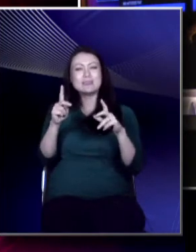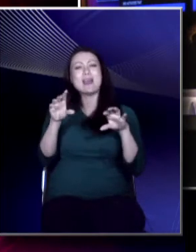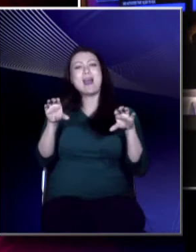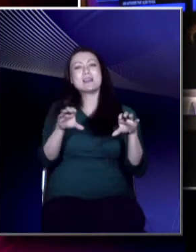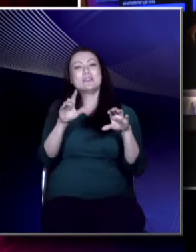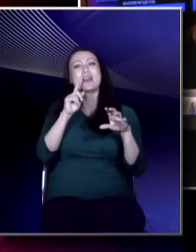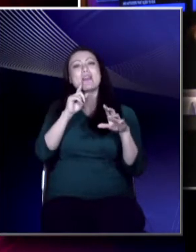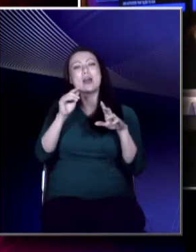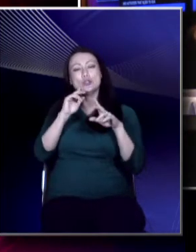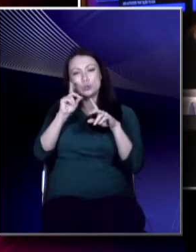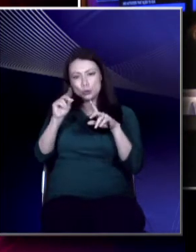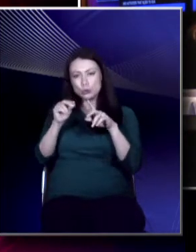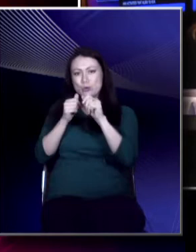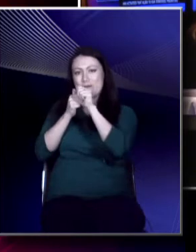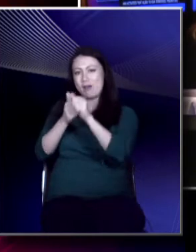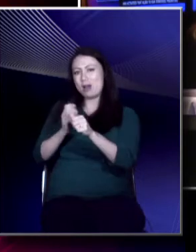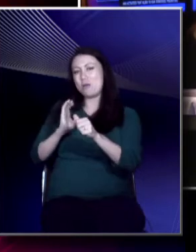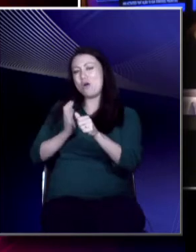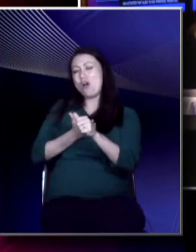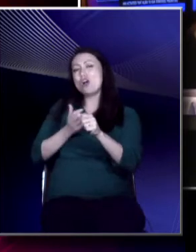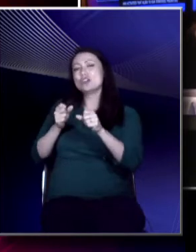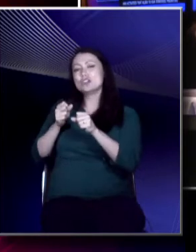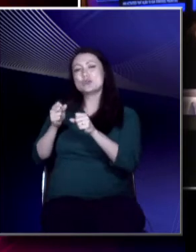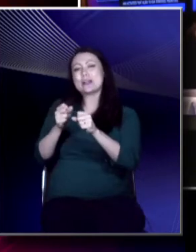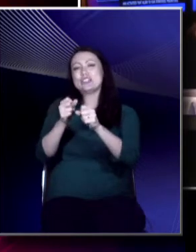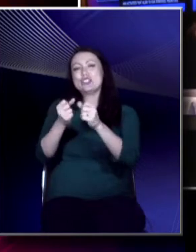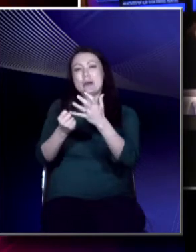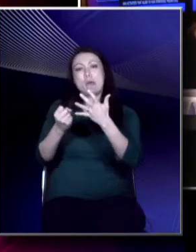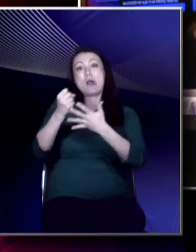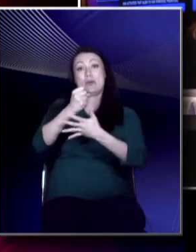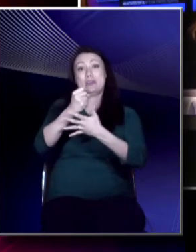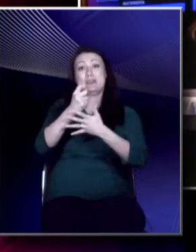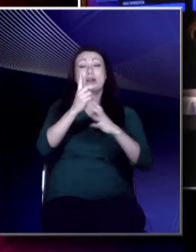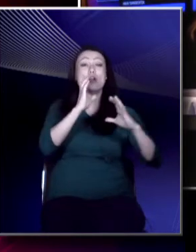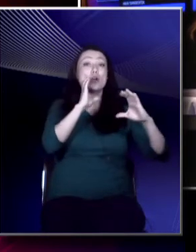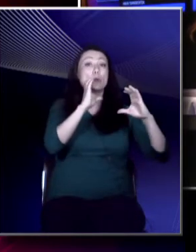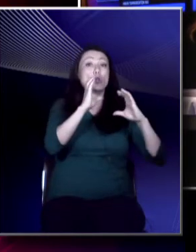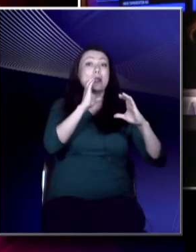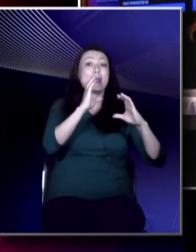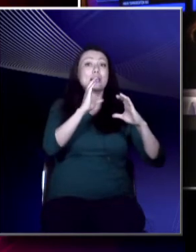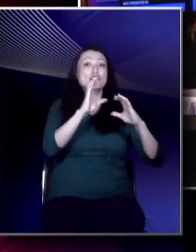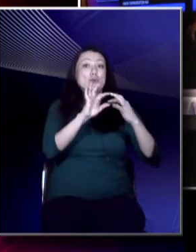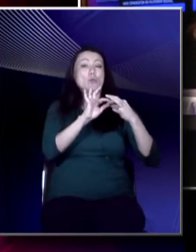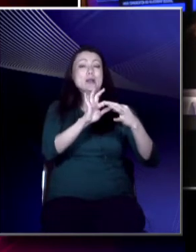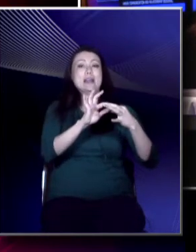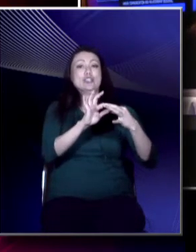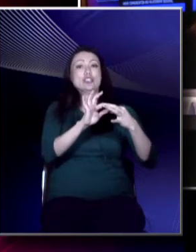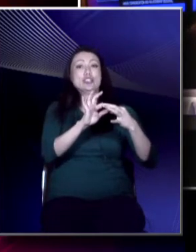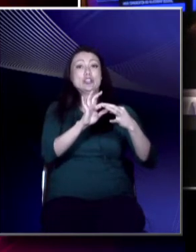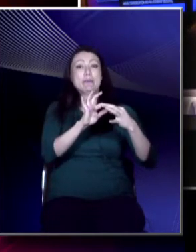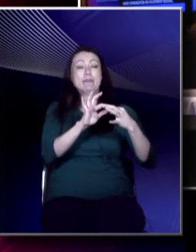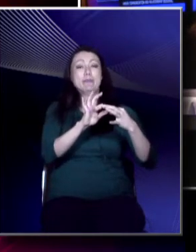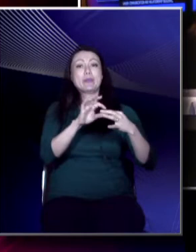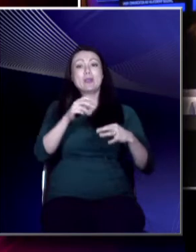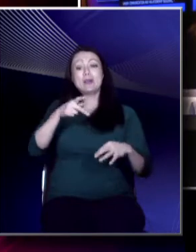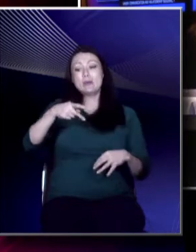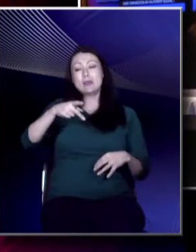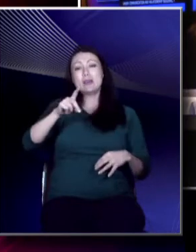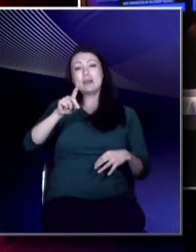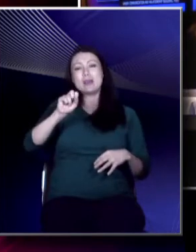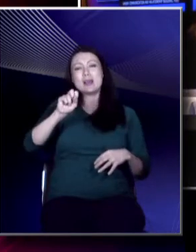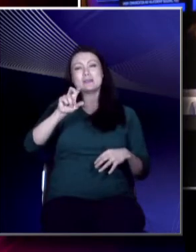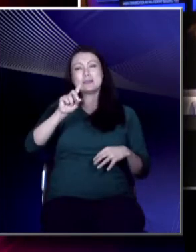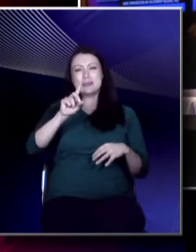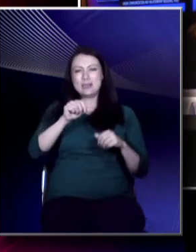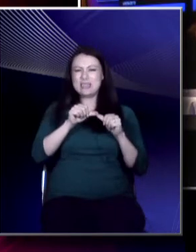strategic priorities. Under communication and relationship building, PDSD continues to